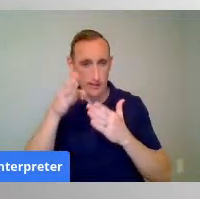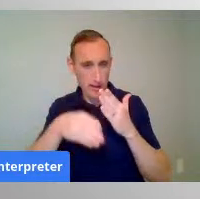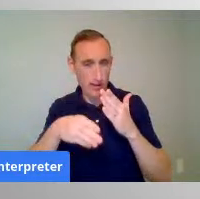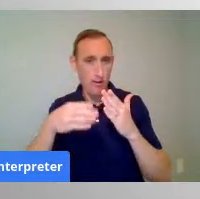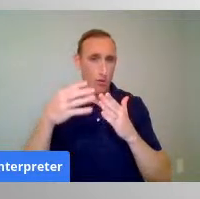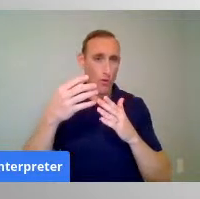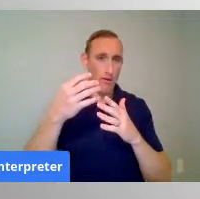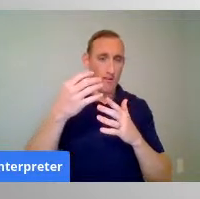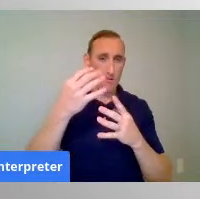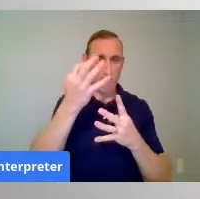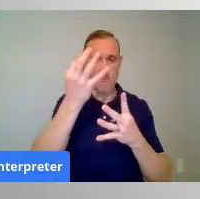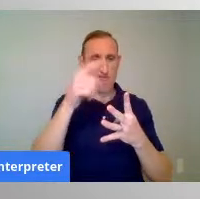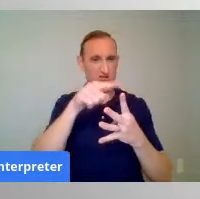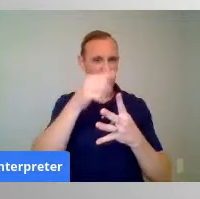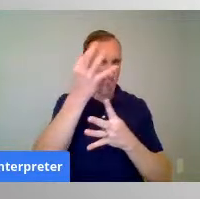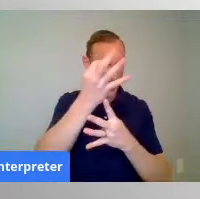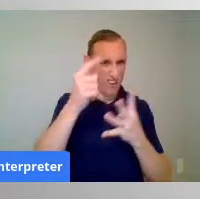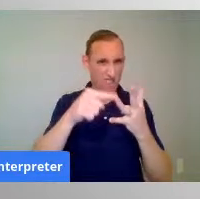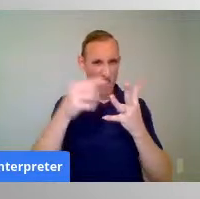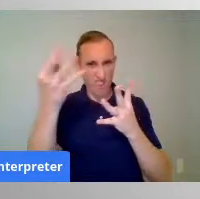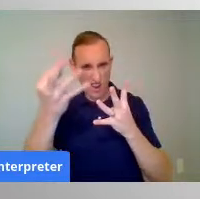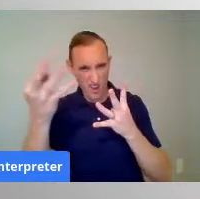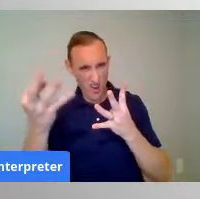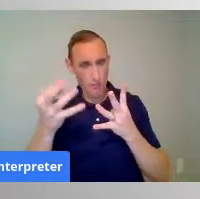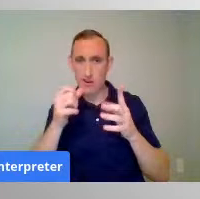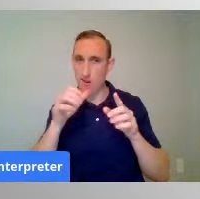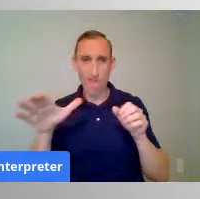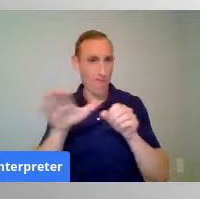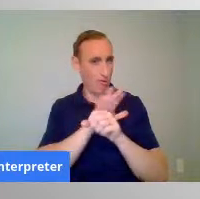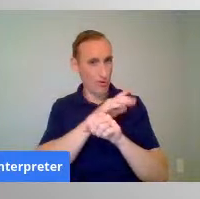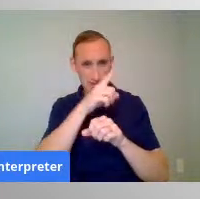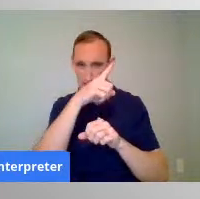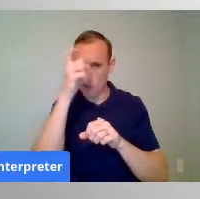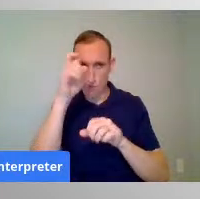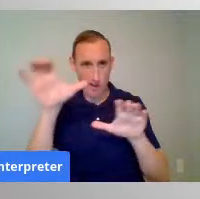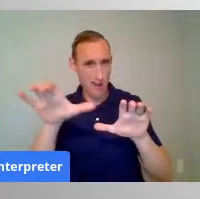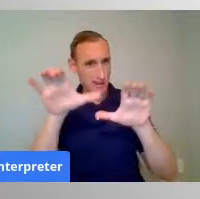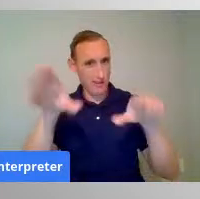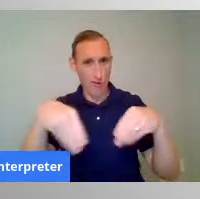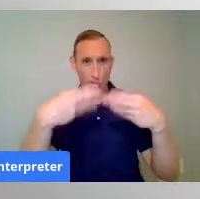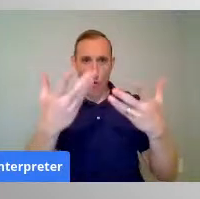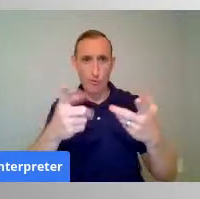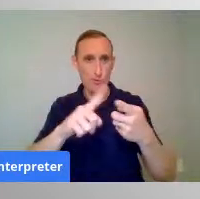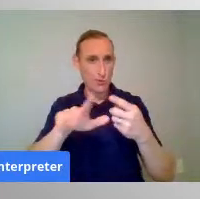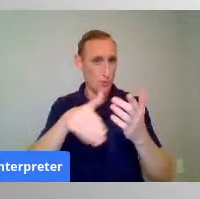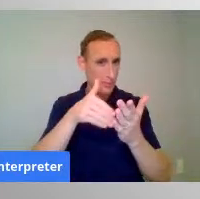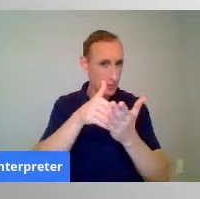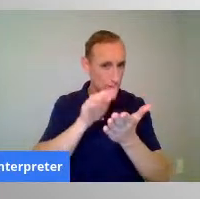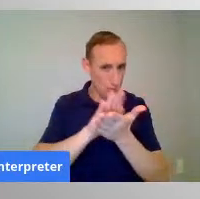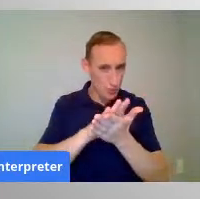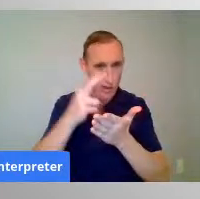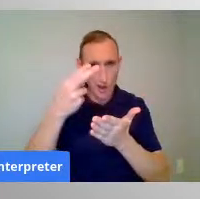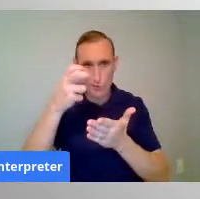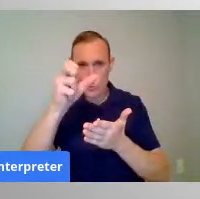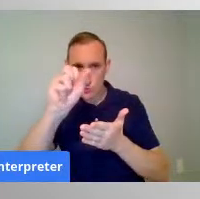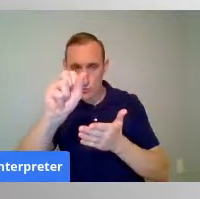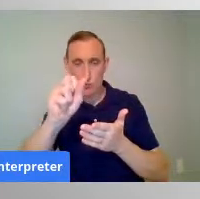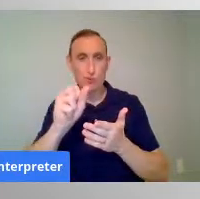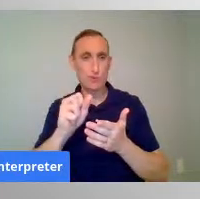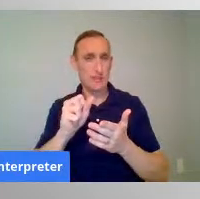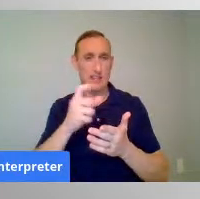engage them throughout the summer so that they can develop a sense of just